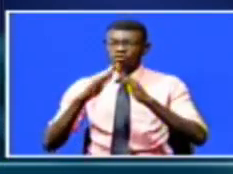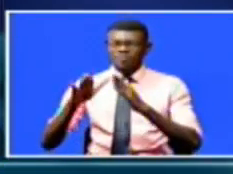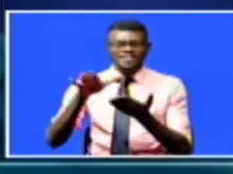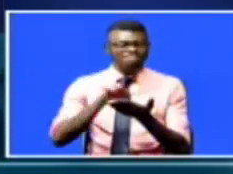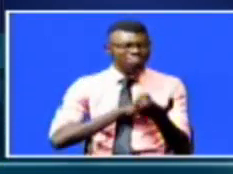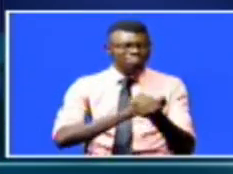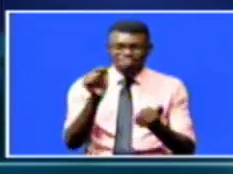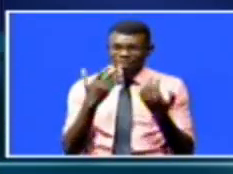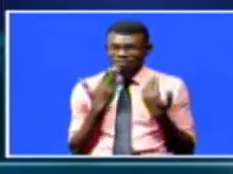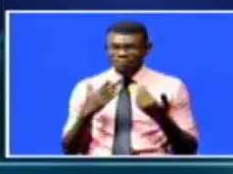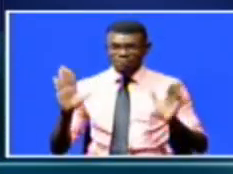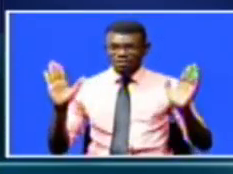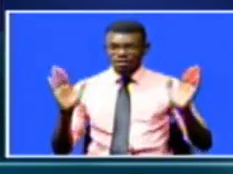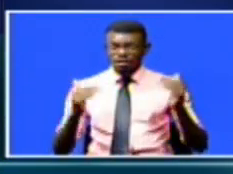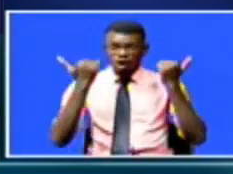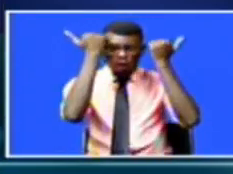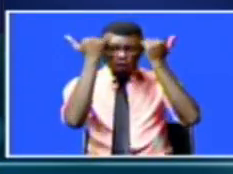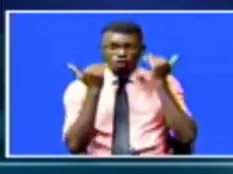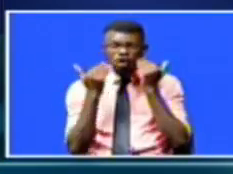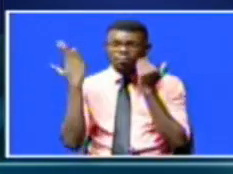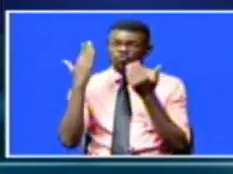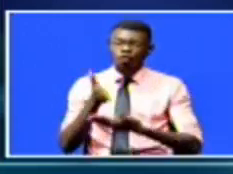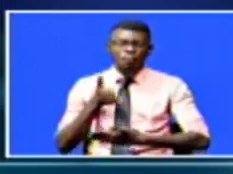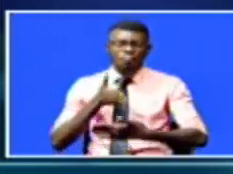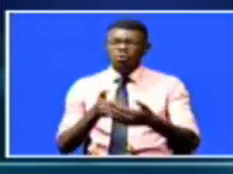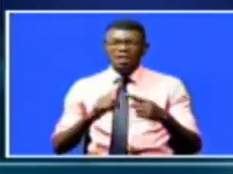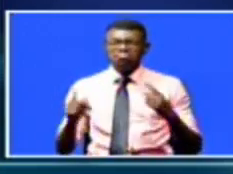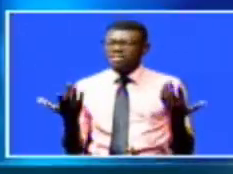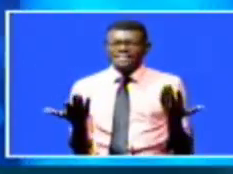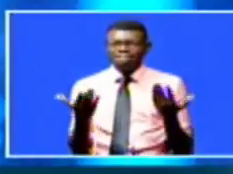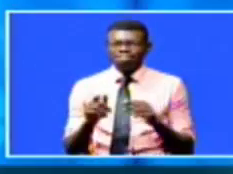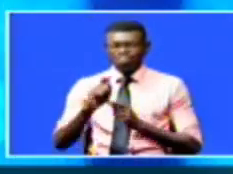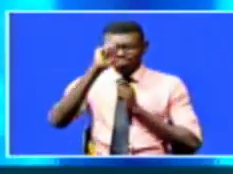Their houses were demolished despite a court order stopping the eviction.